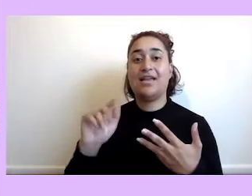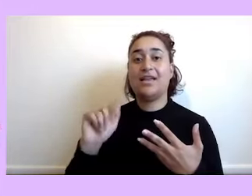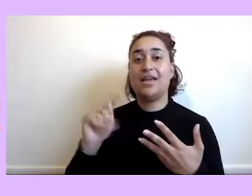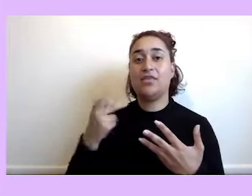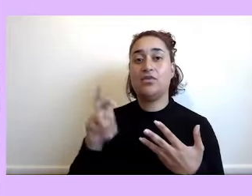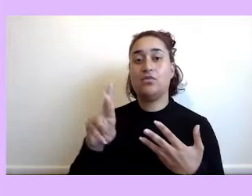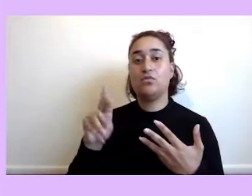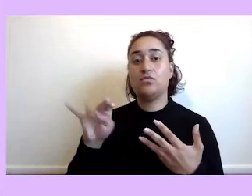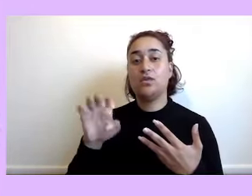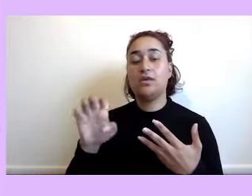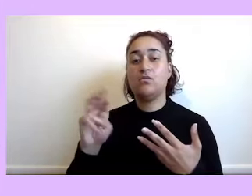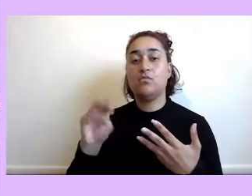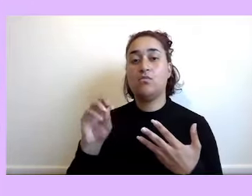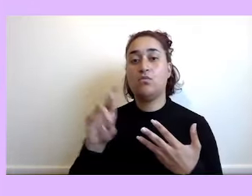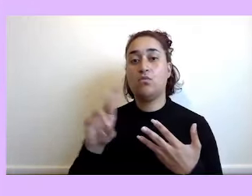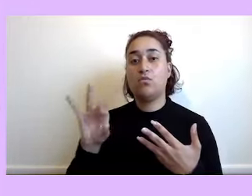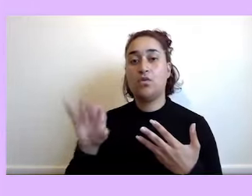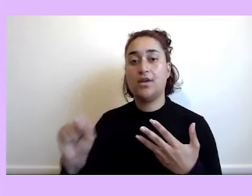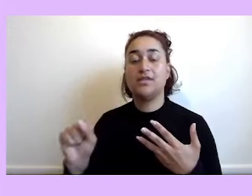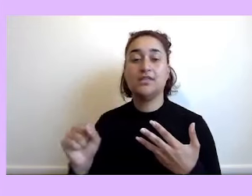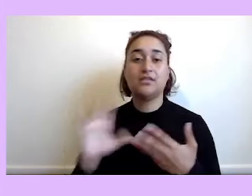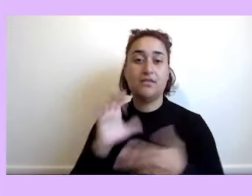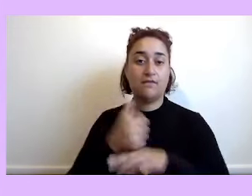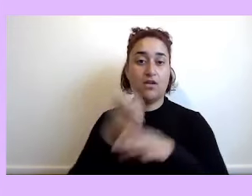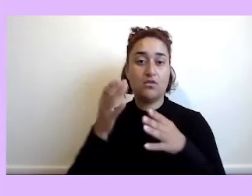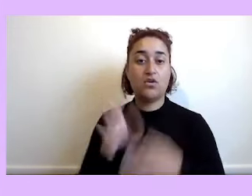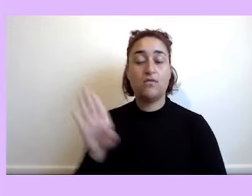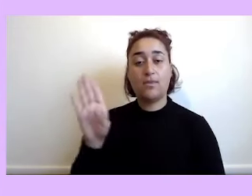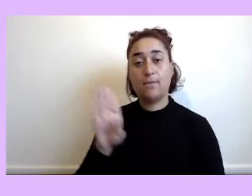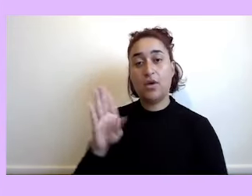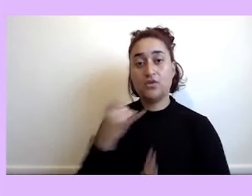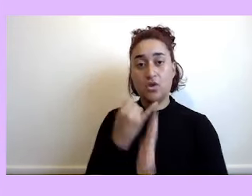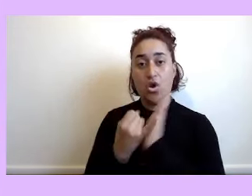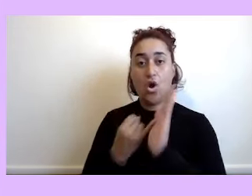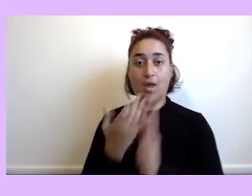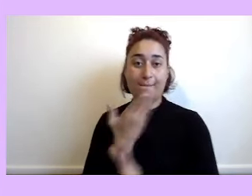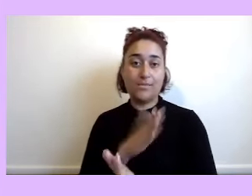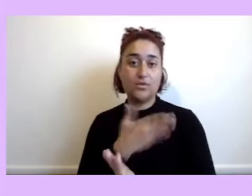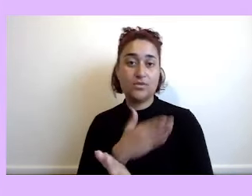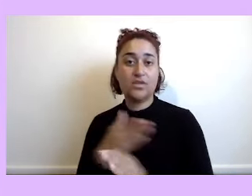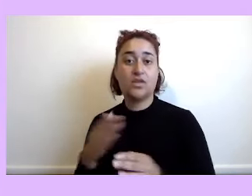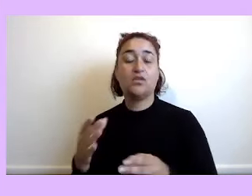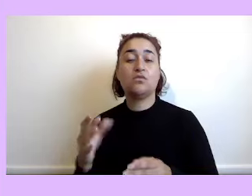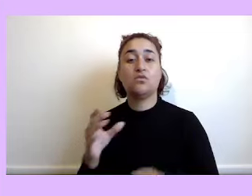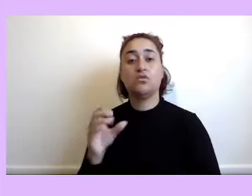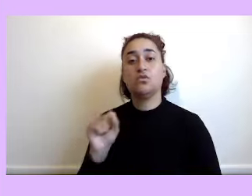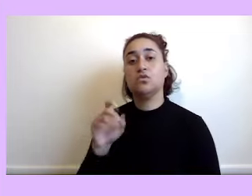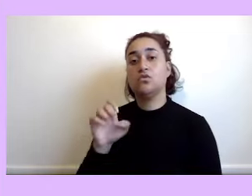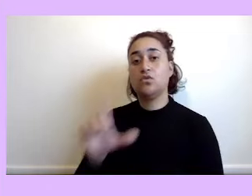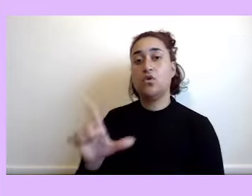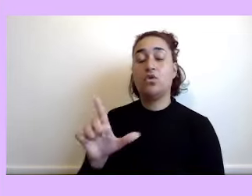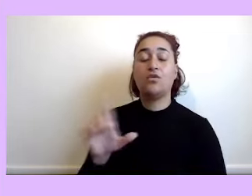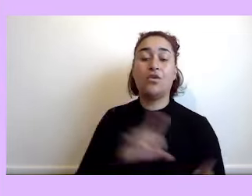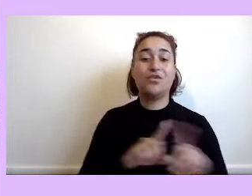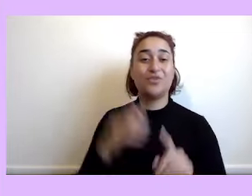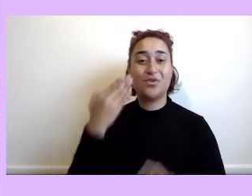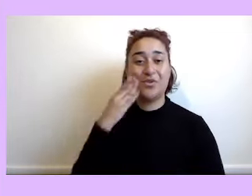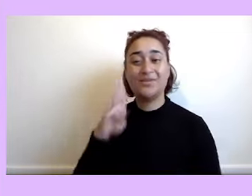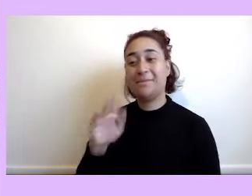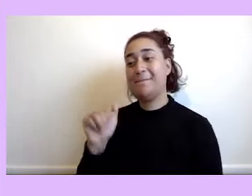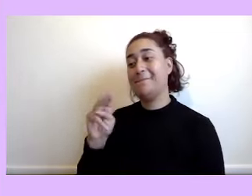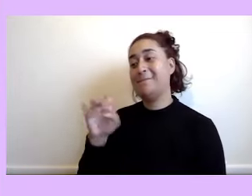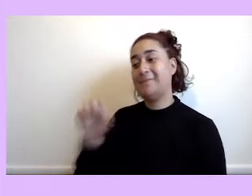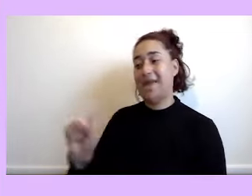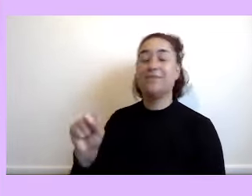and artistic director of the Boston Art and Music Soul Festival, otherwise known as BAMS Fest, to those who know, which is an